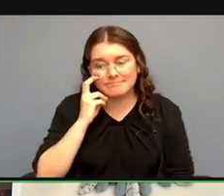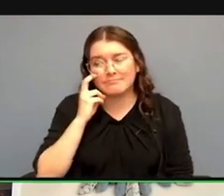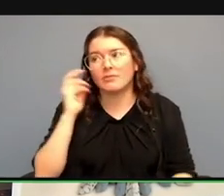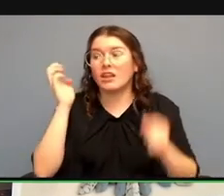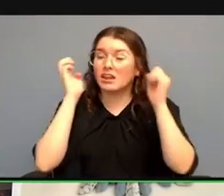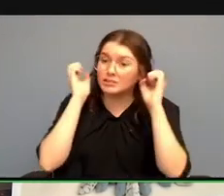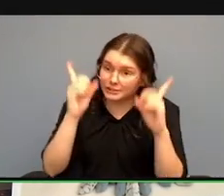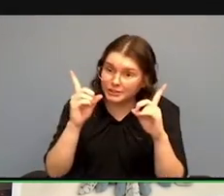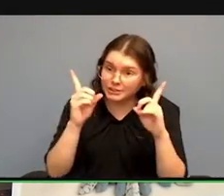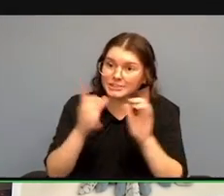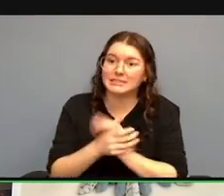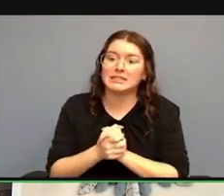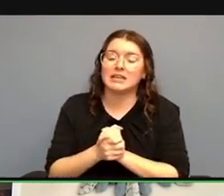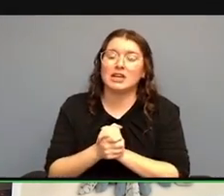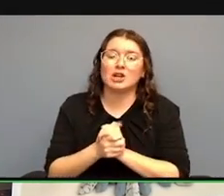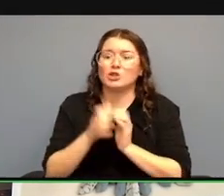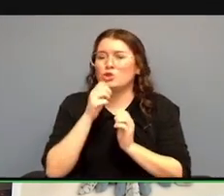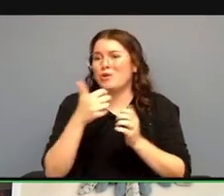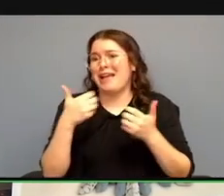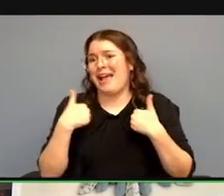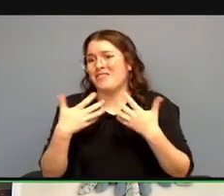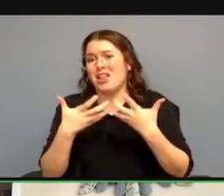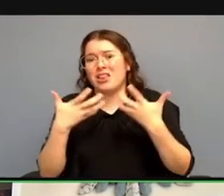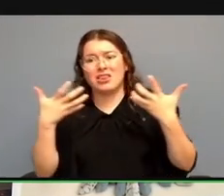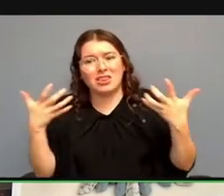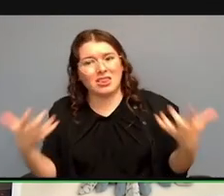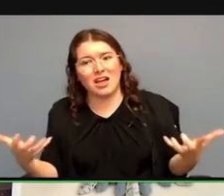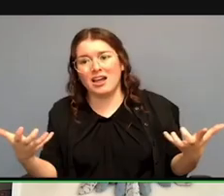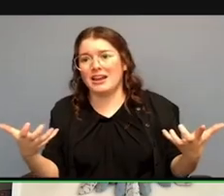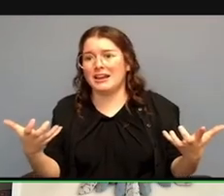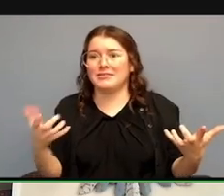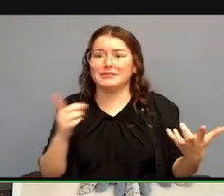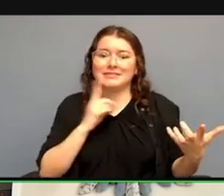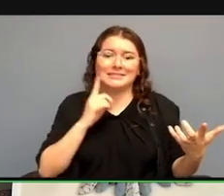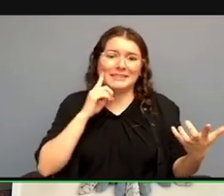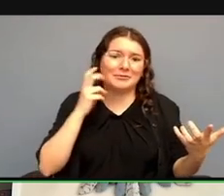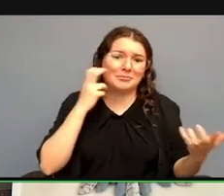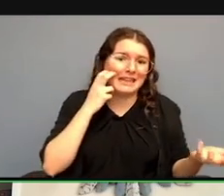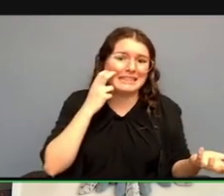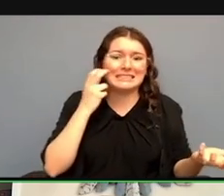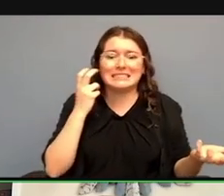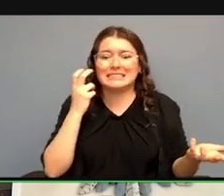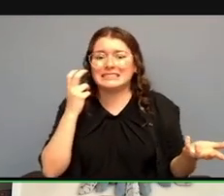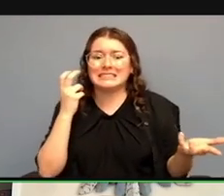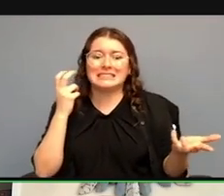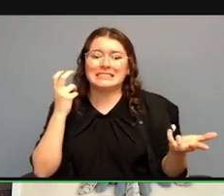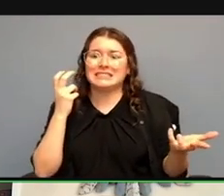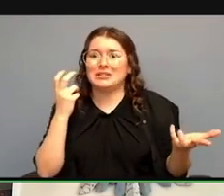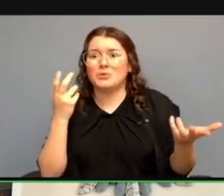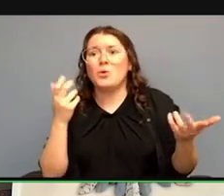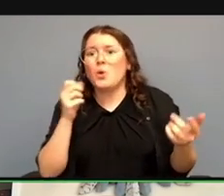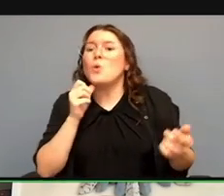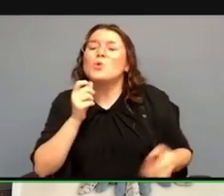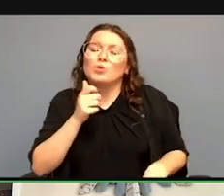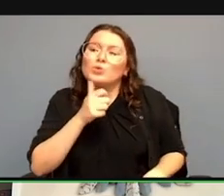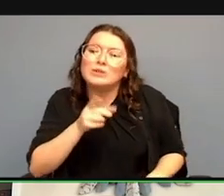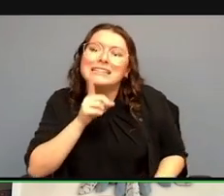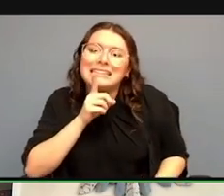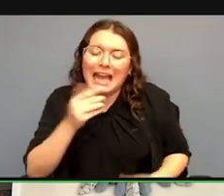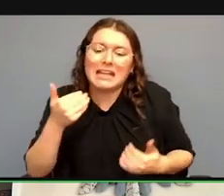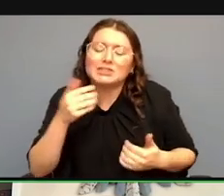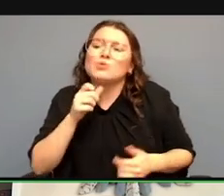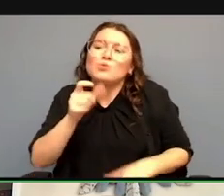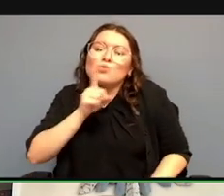Educationally, we don't have a lot of deaf-blind interveners. It is just a real need that we have.